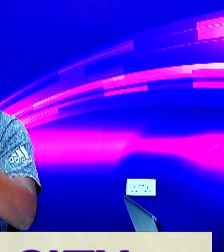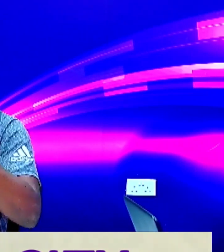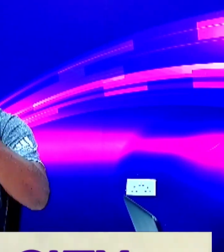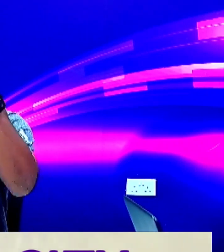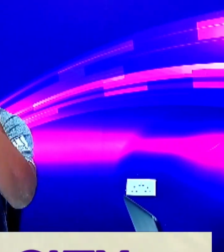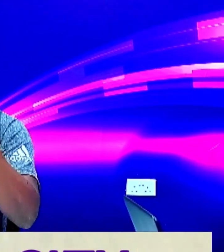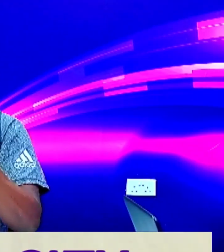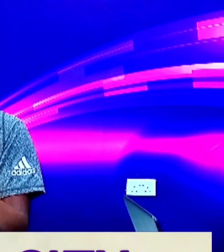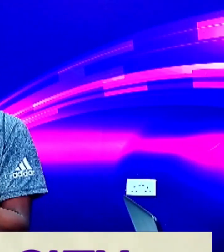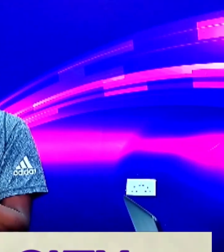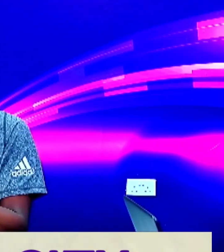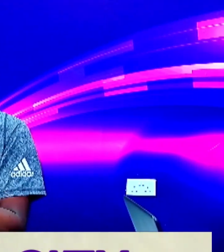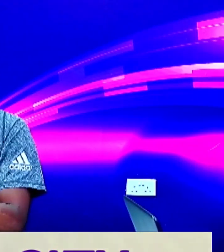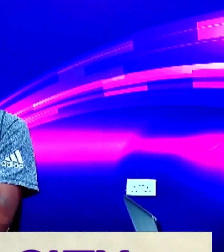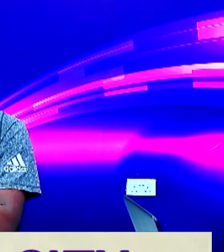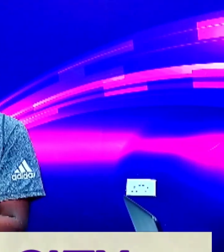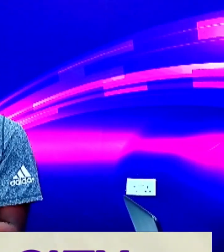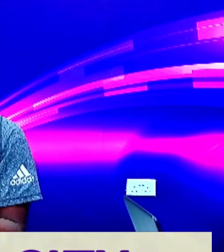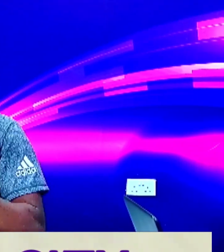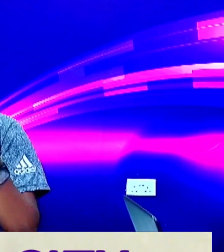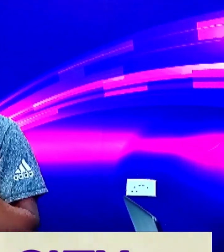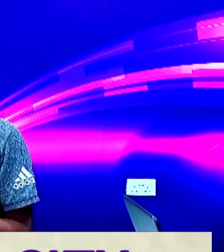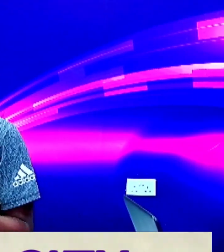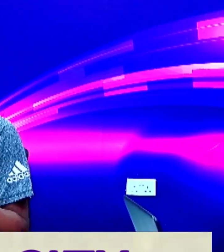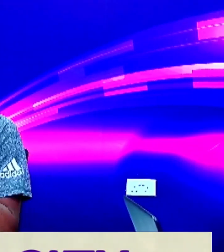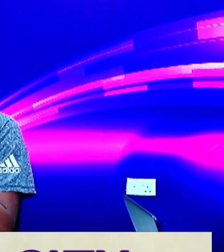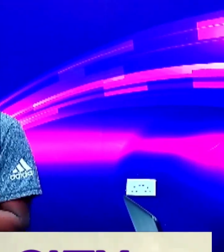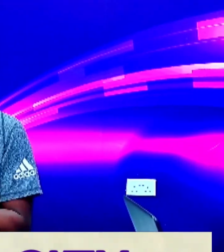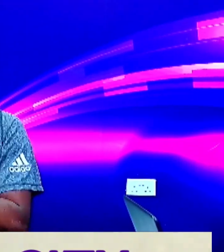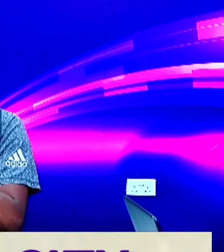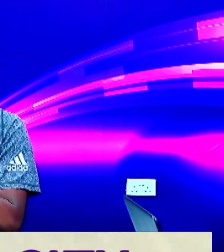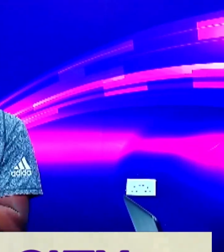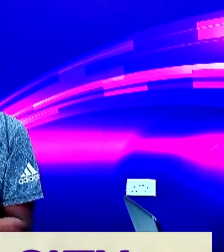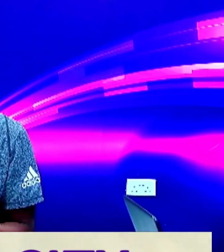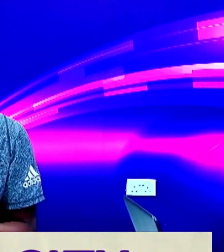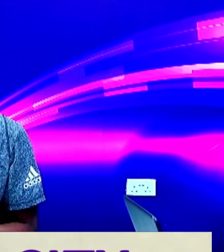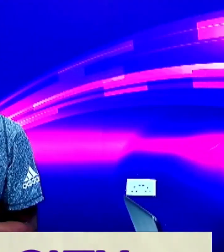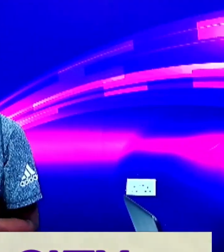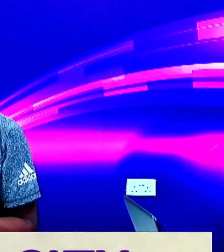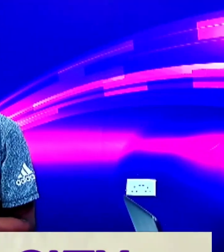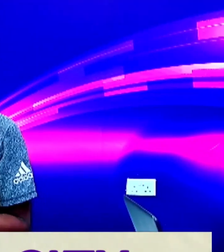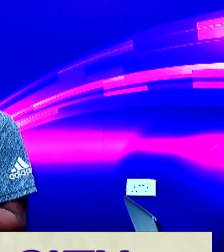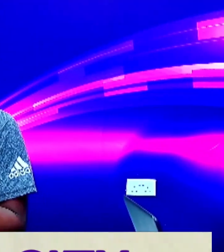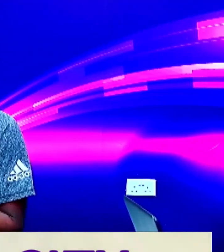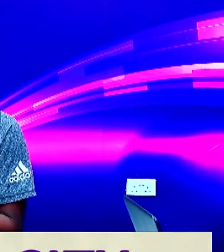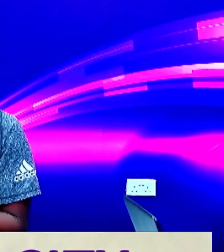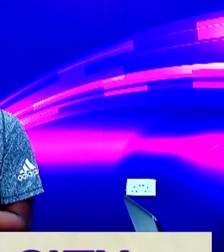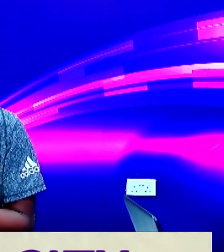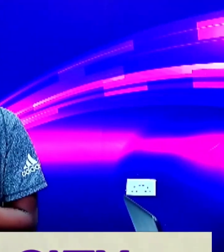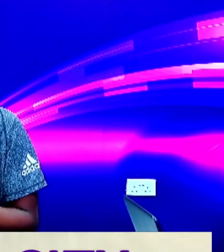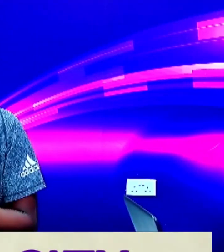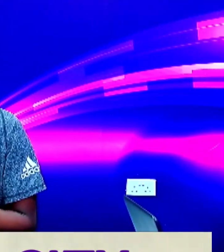very hard competition for Liverpool to win this season. So it will be like last time.